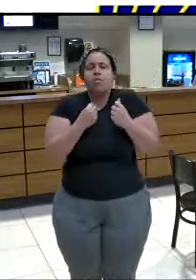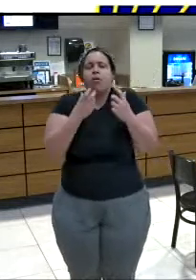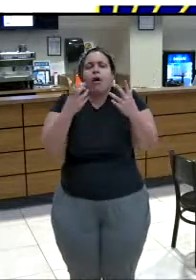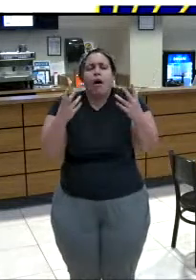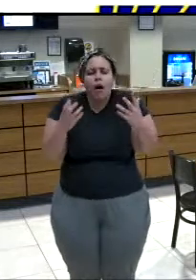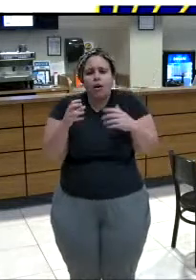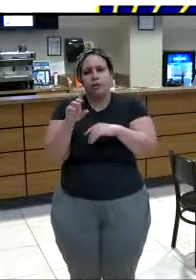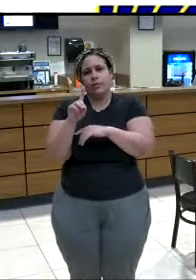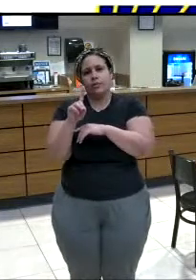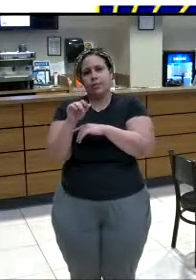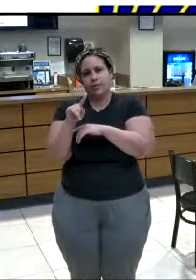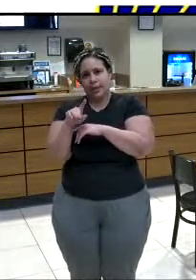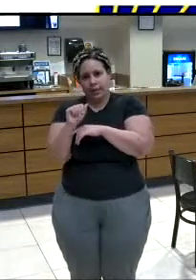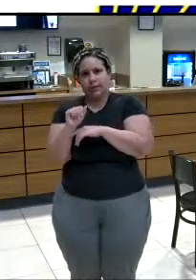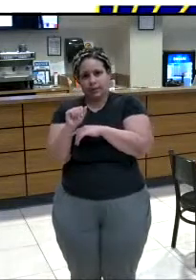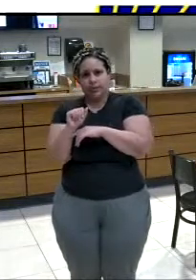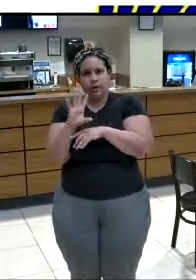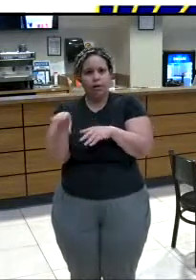into those performance measures.